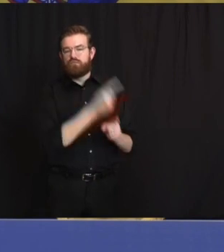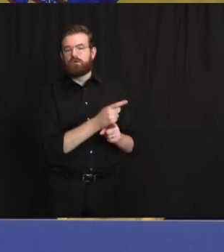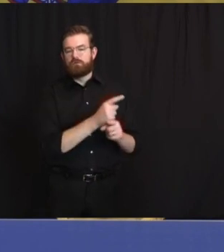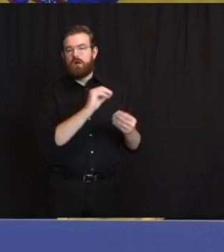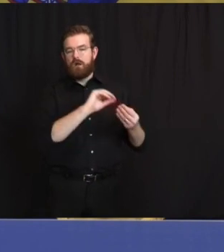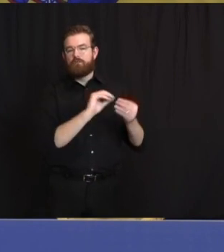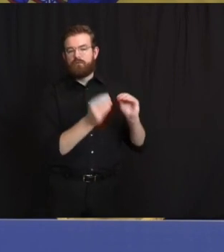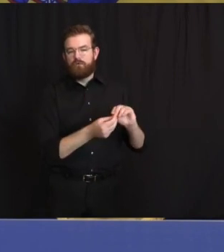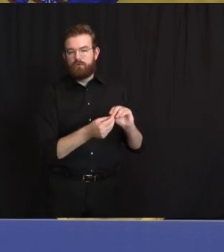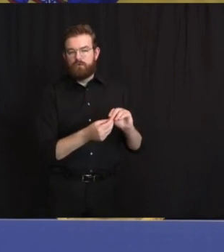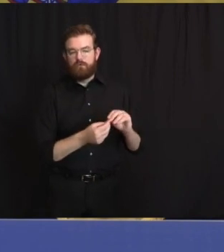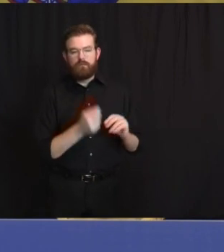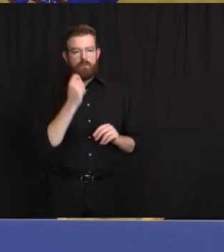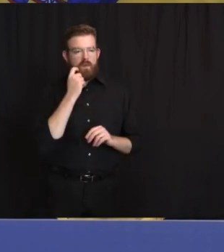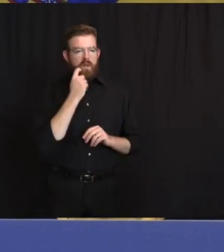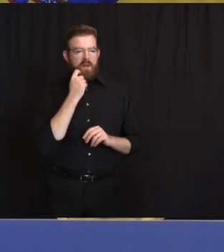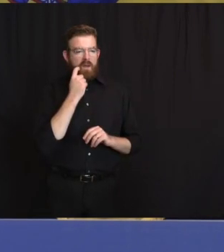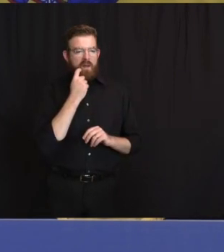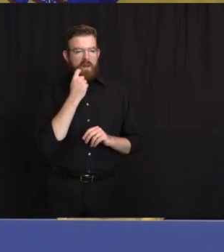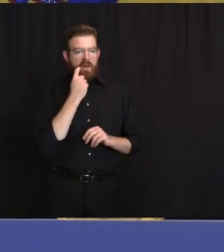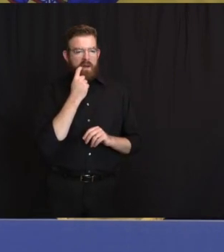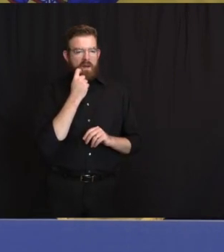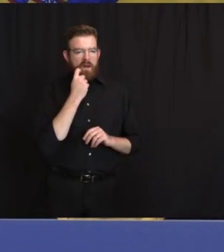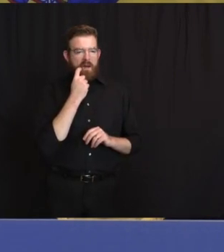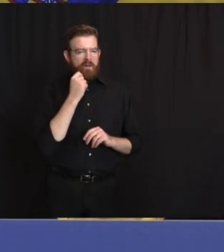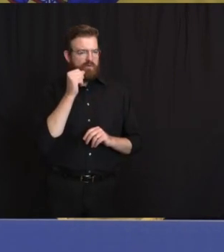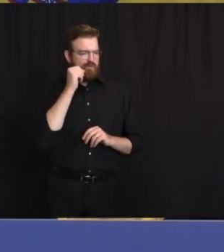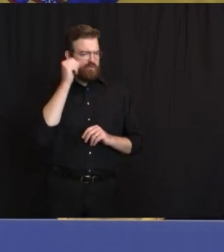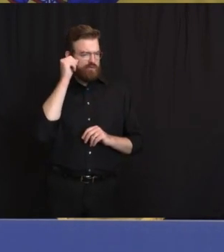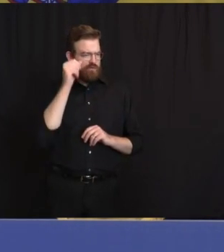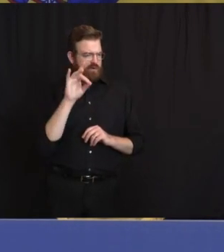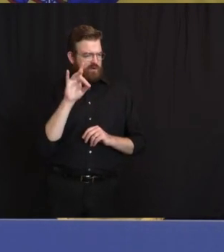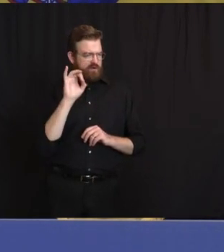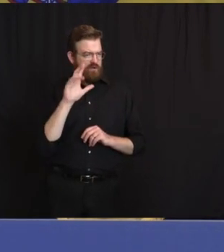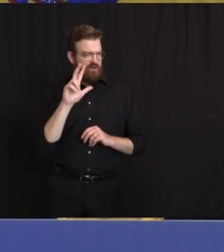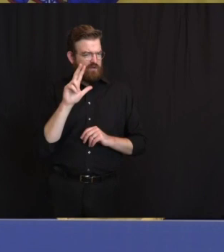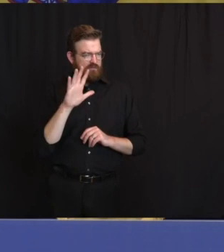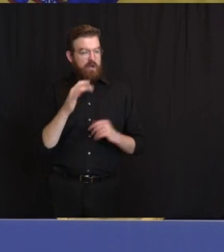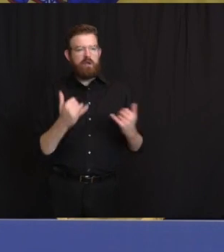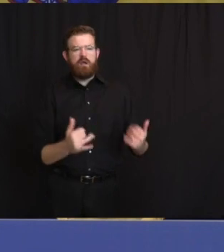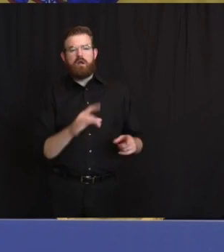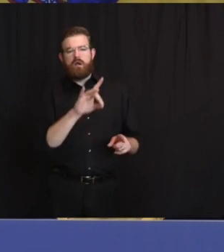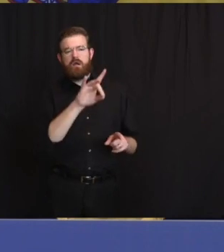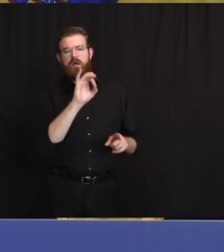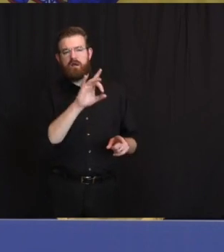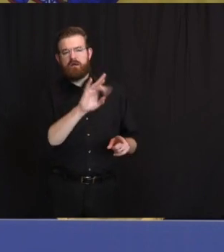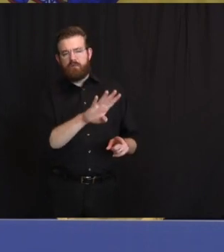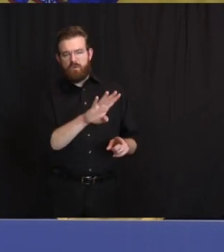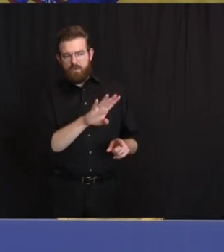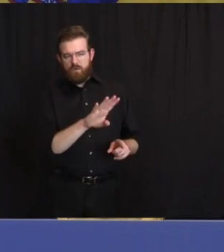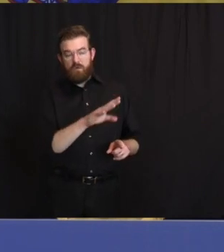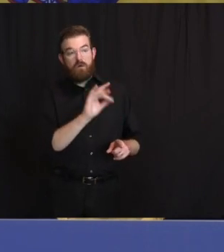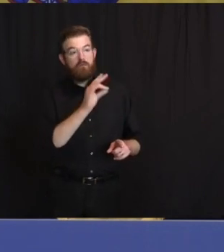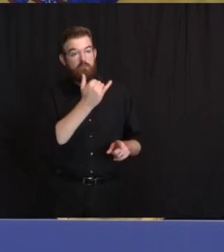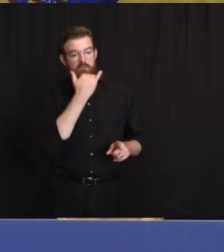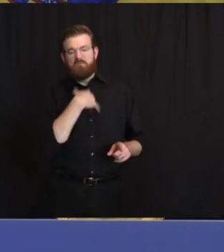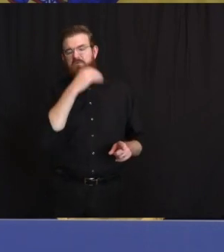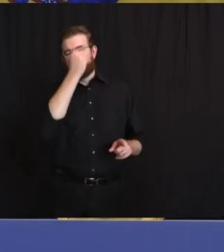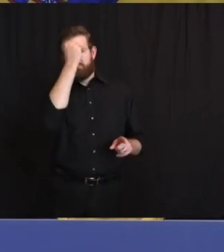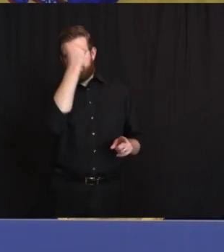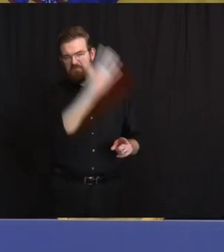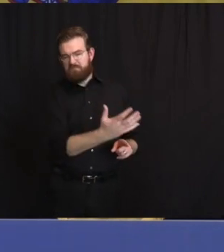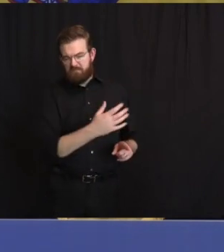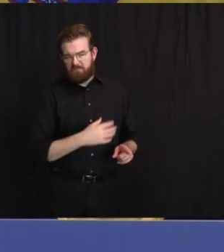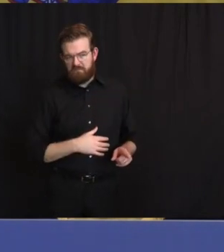a layover from yesterday, although yesterday looked like it was 8:35, but we'll come back to you if it's otherwise. No news on